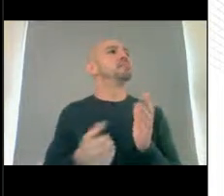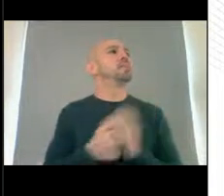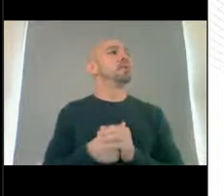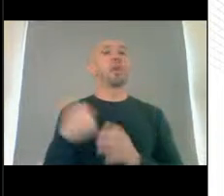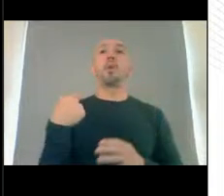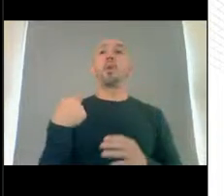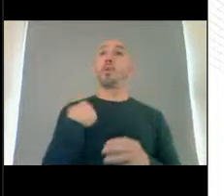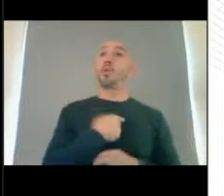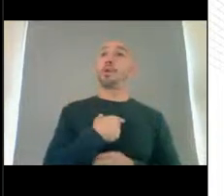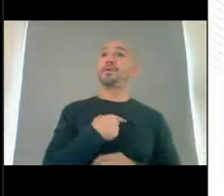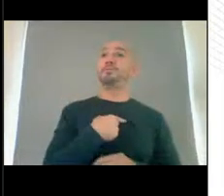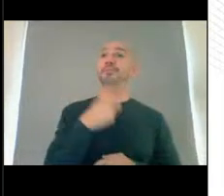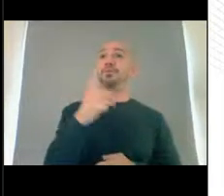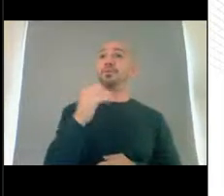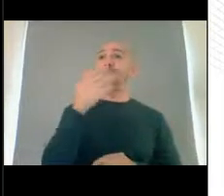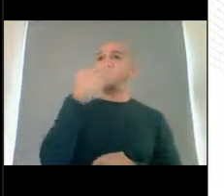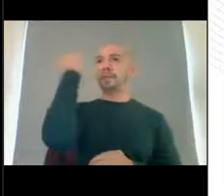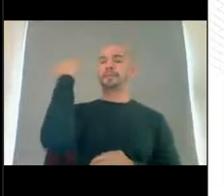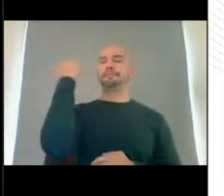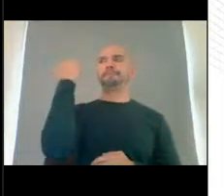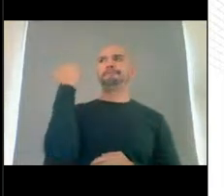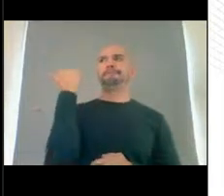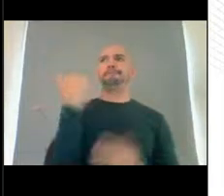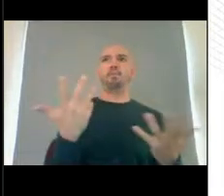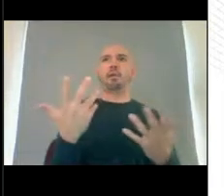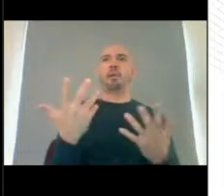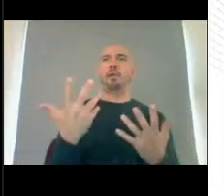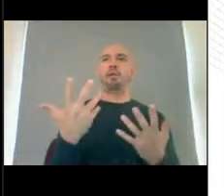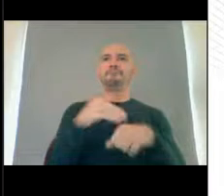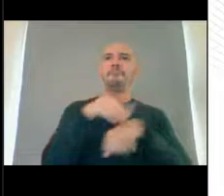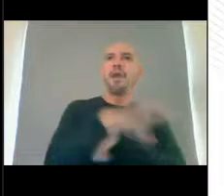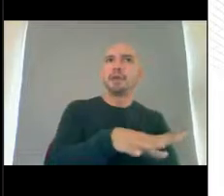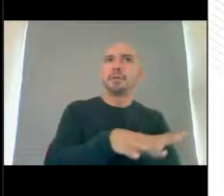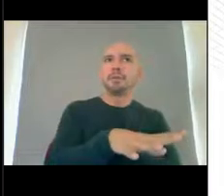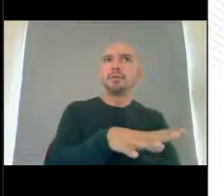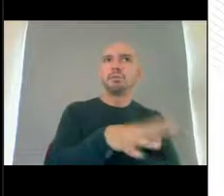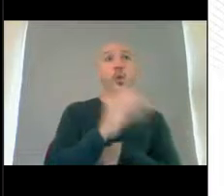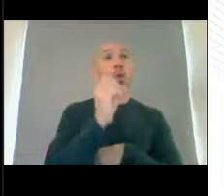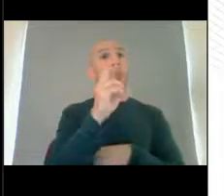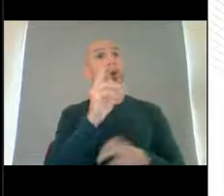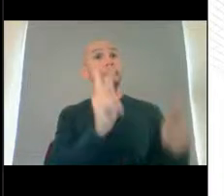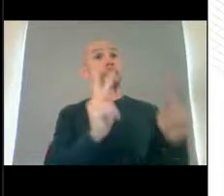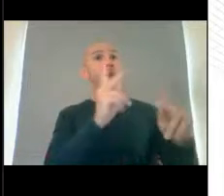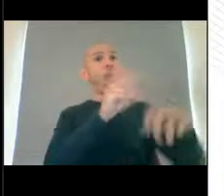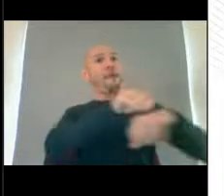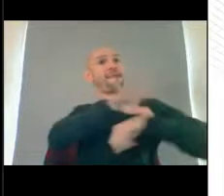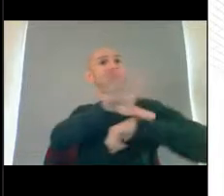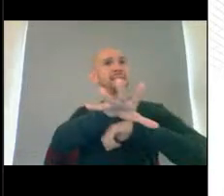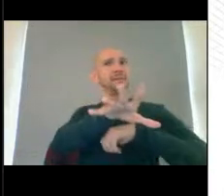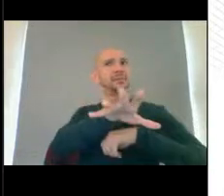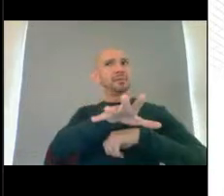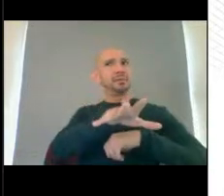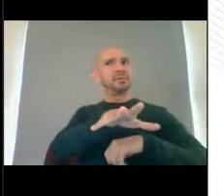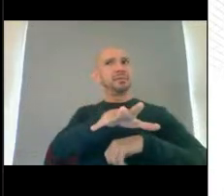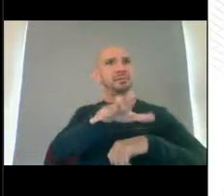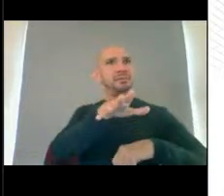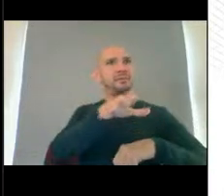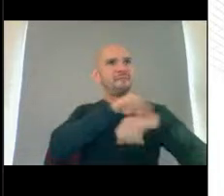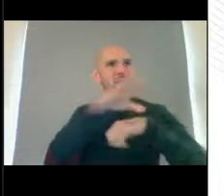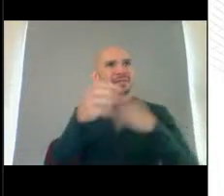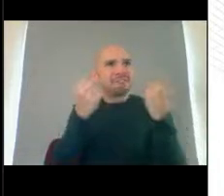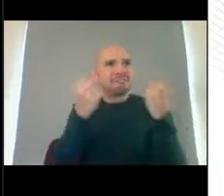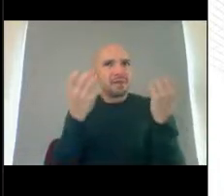forget um what effect people have on on many many many lives and so thank you for